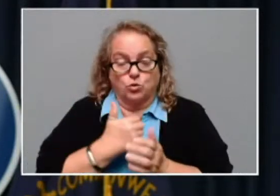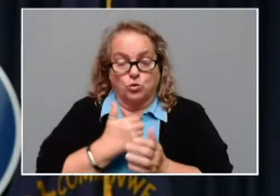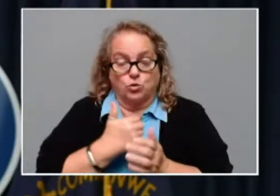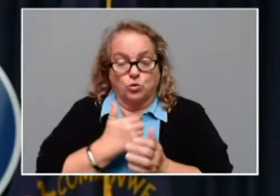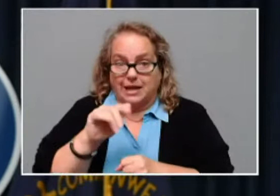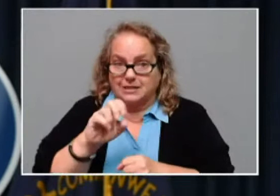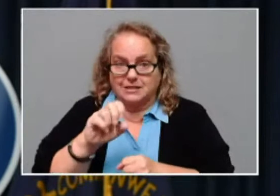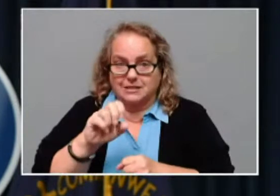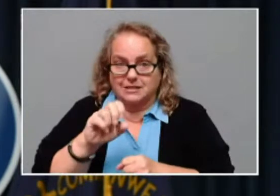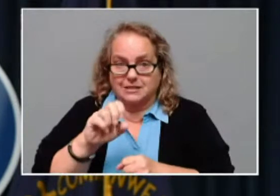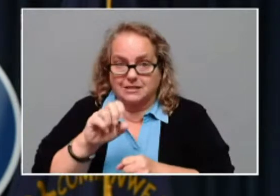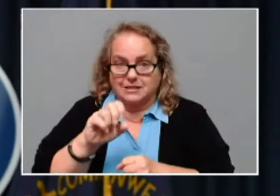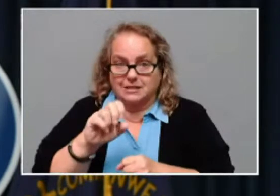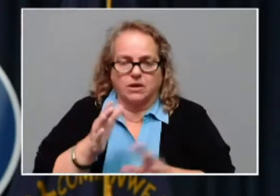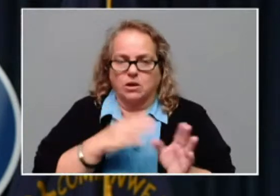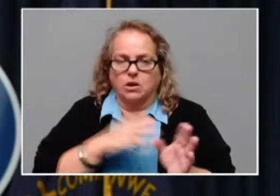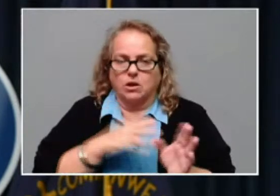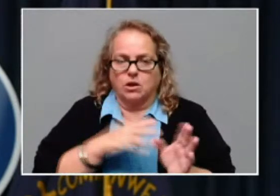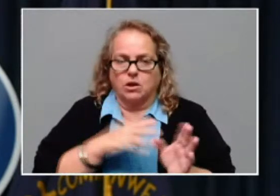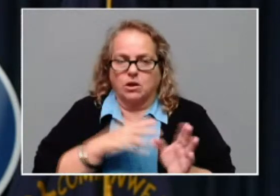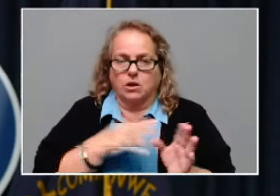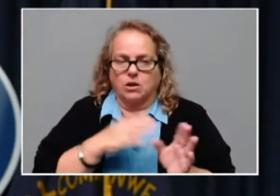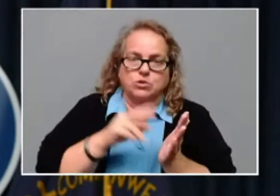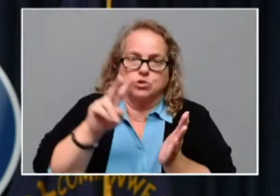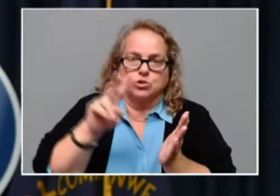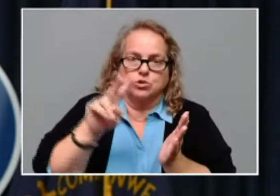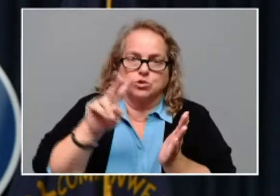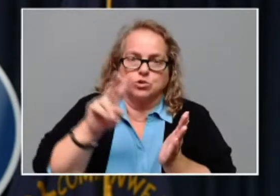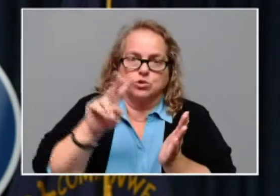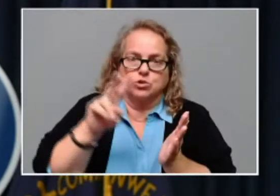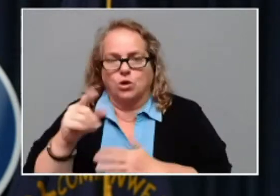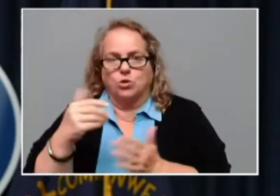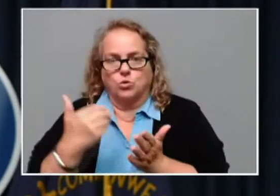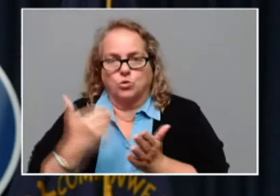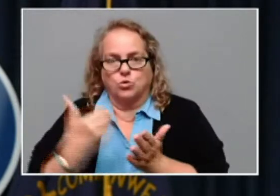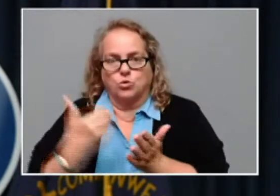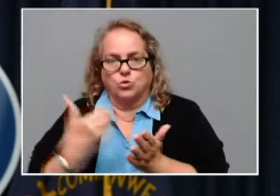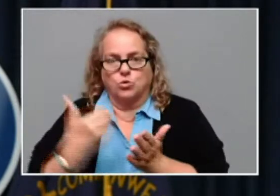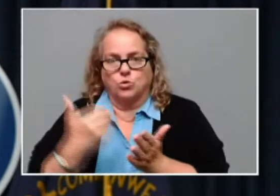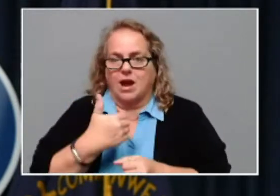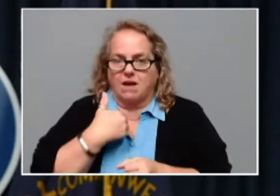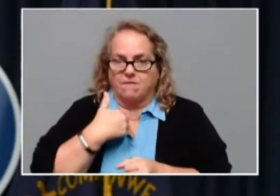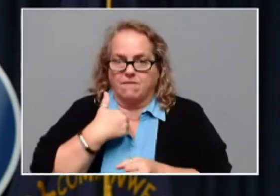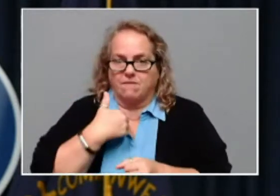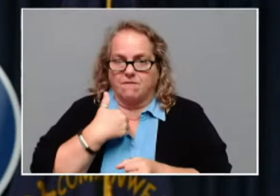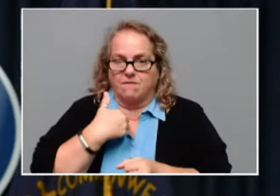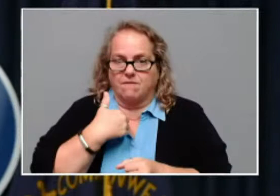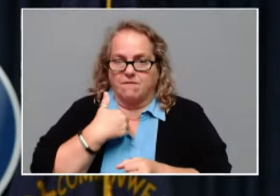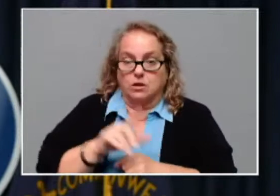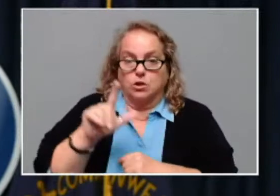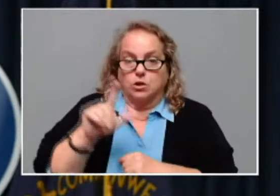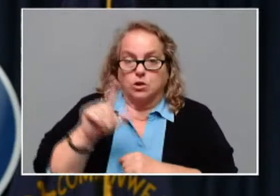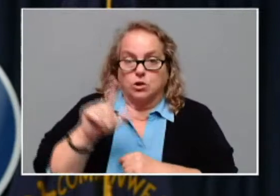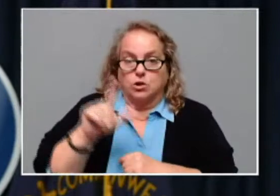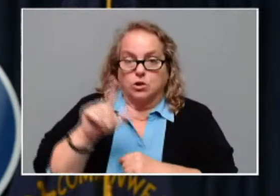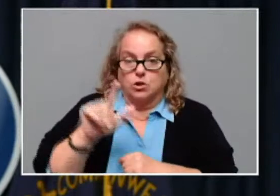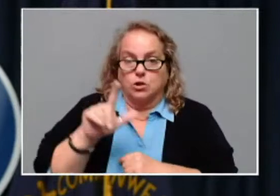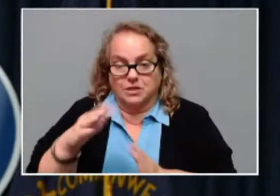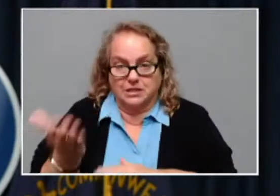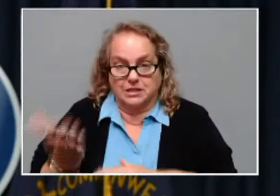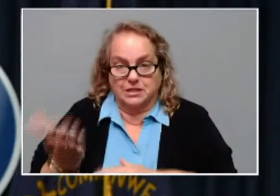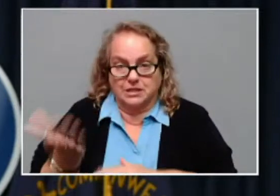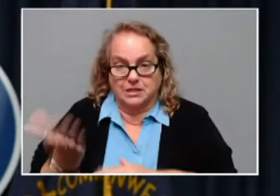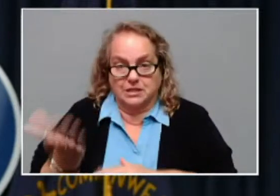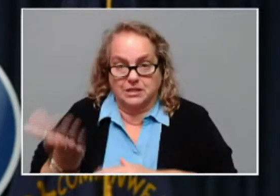hospitalization. 1,201 new cases. 1,201, 22 deaths. Those